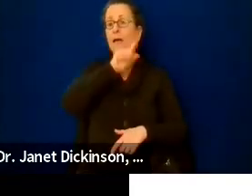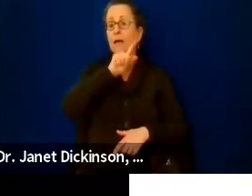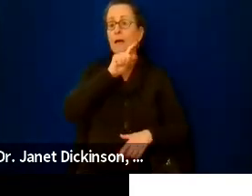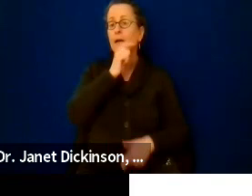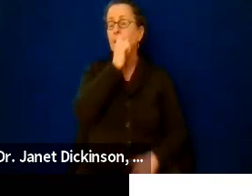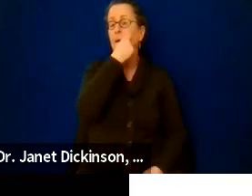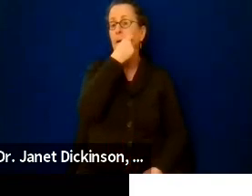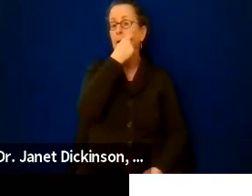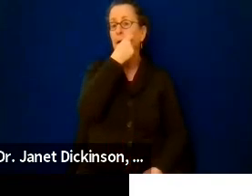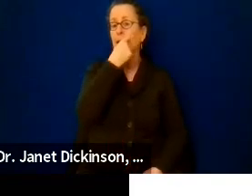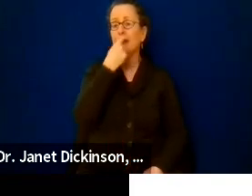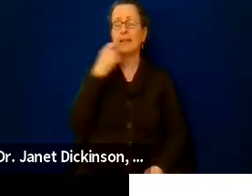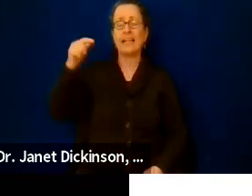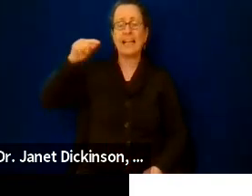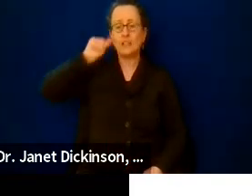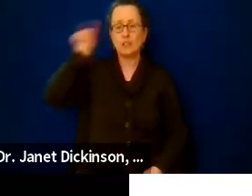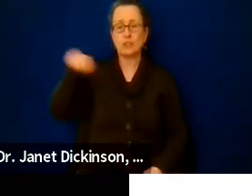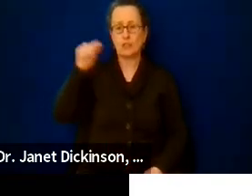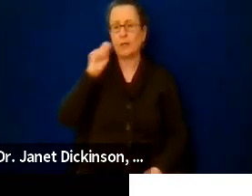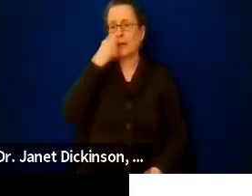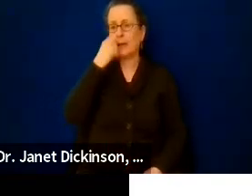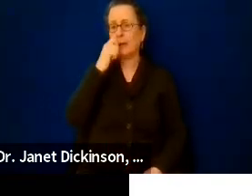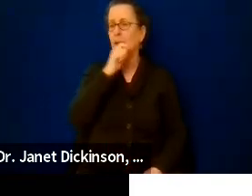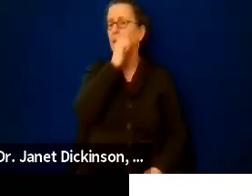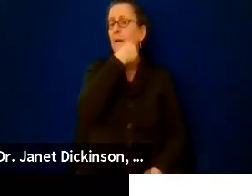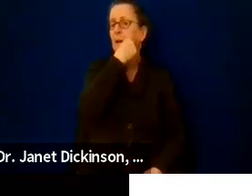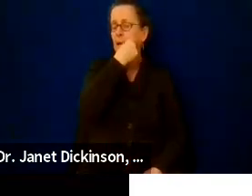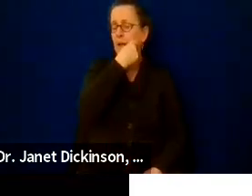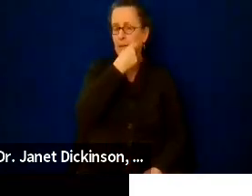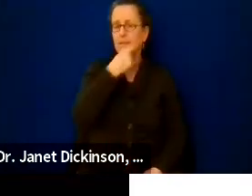other nostril.